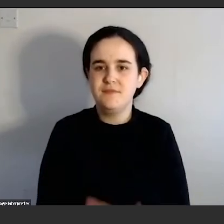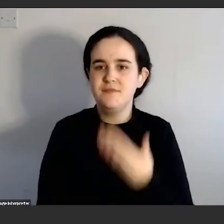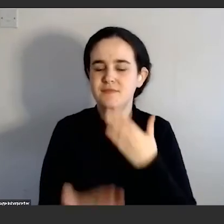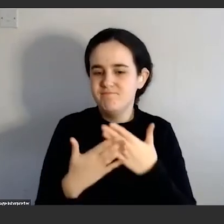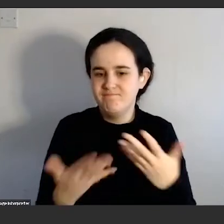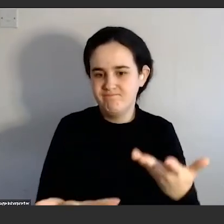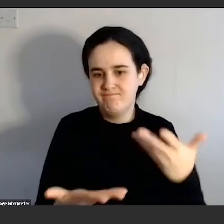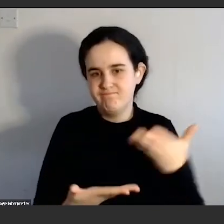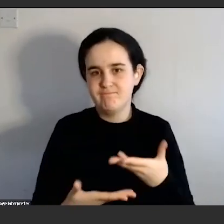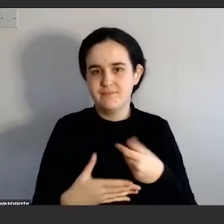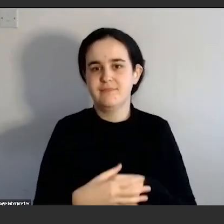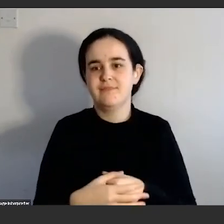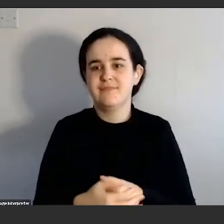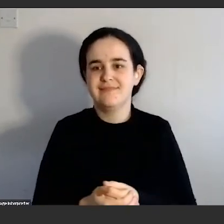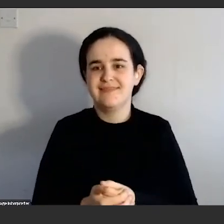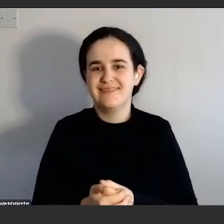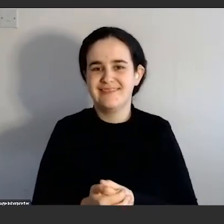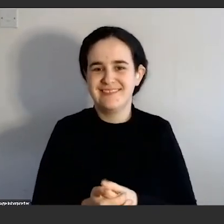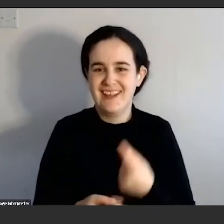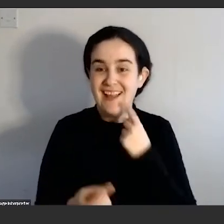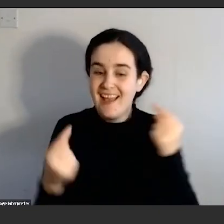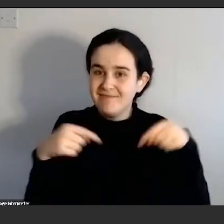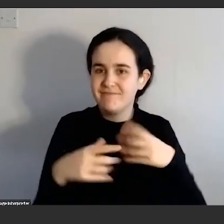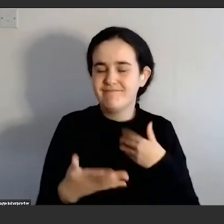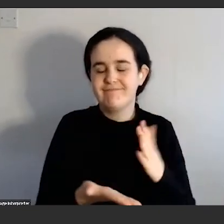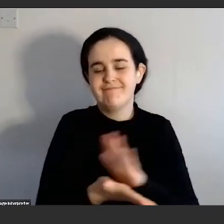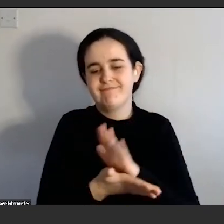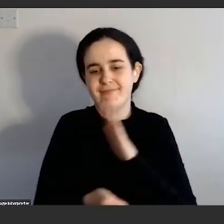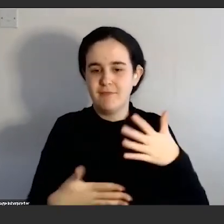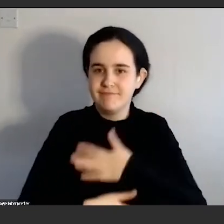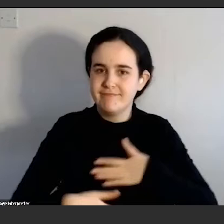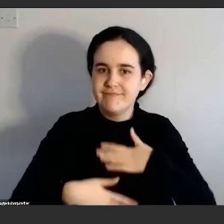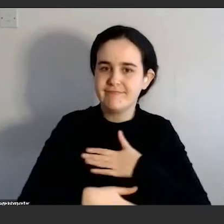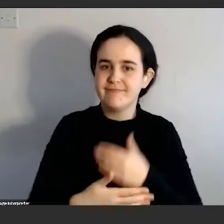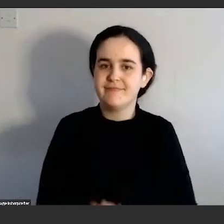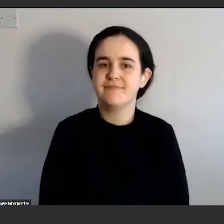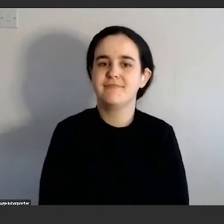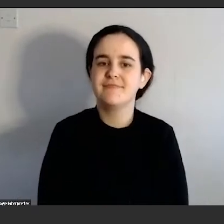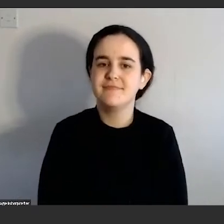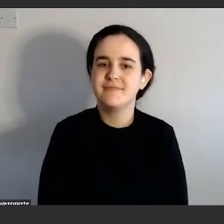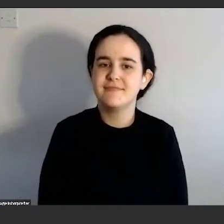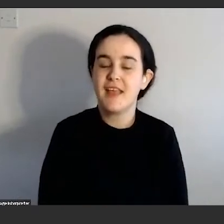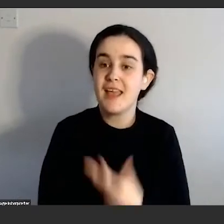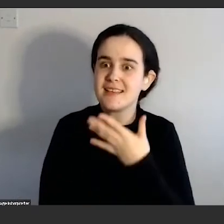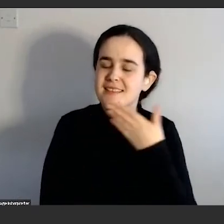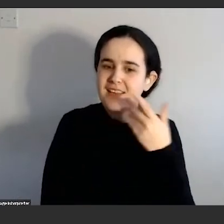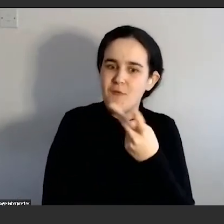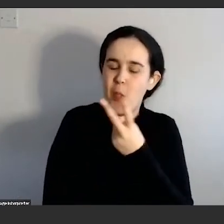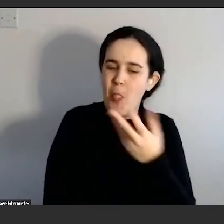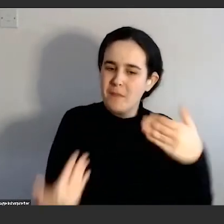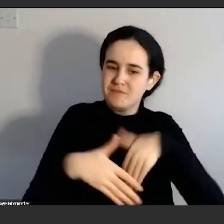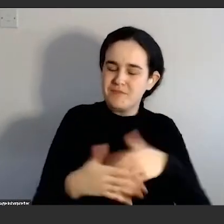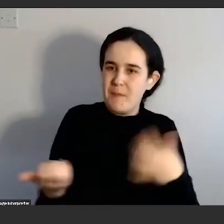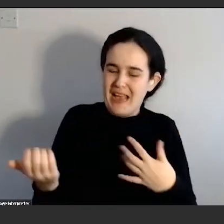Dina's our singer. Nice to have both of you here. I wanted to ask you about the Shalva Band